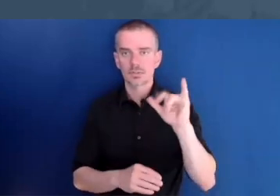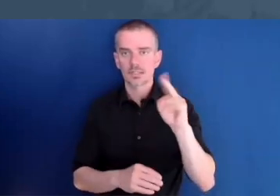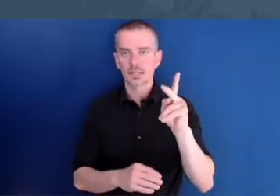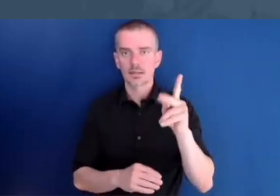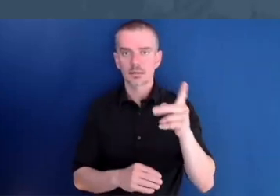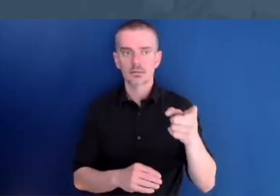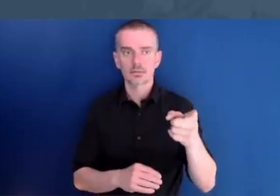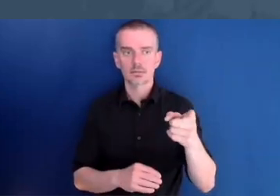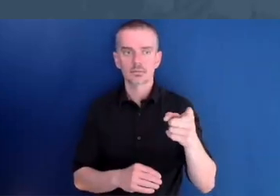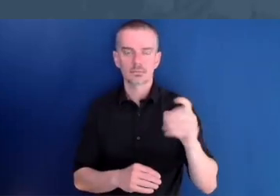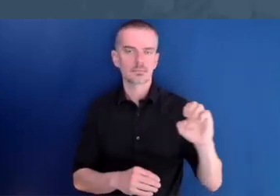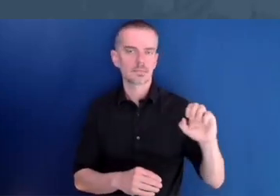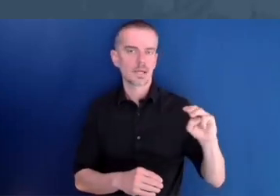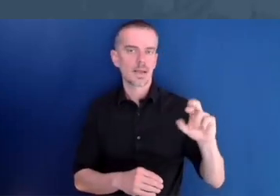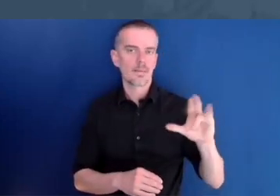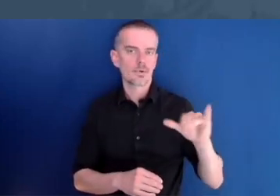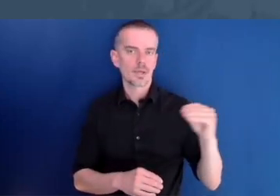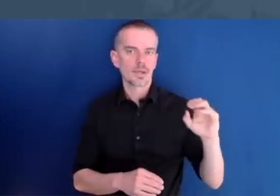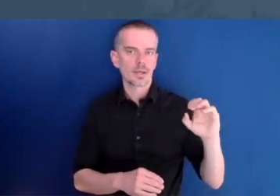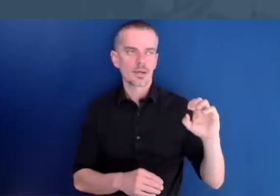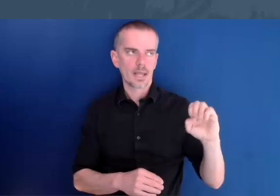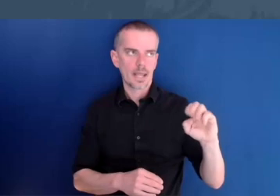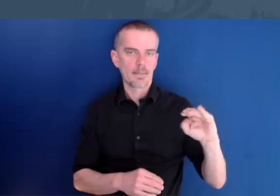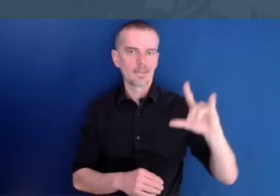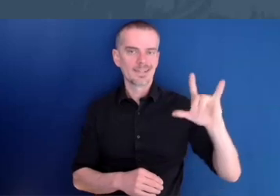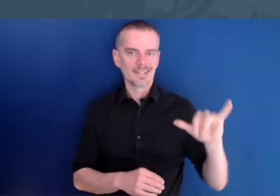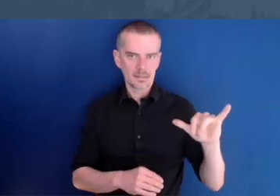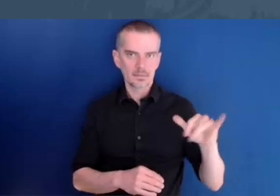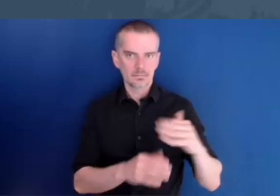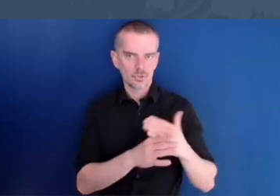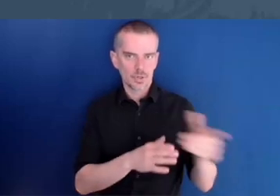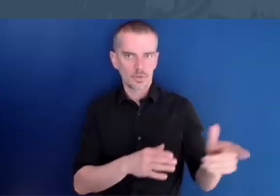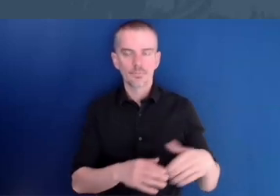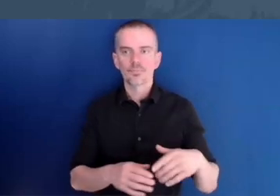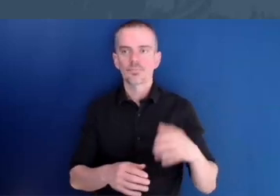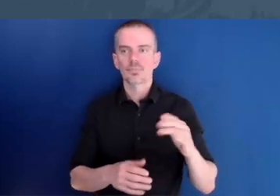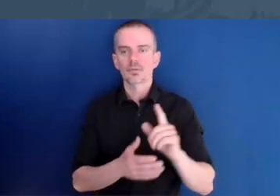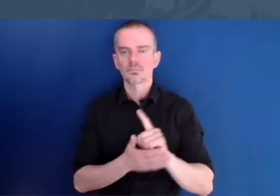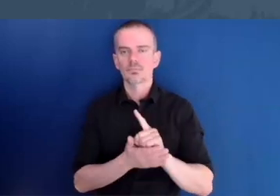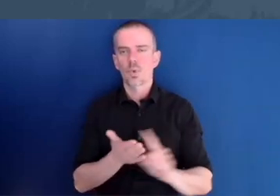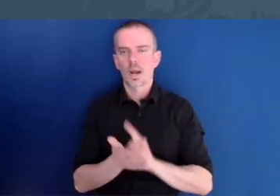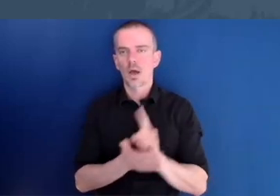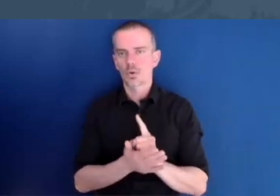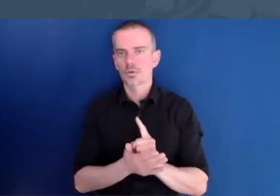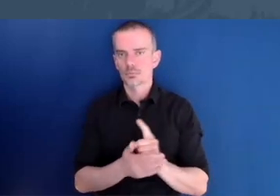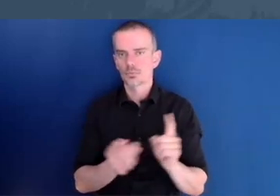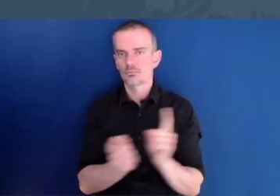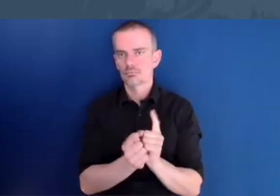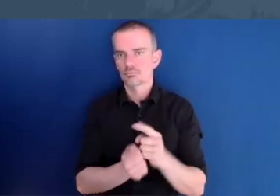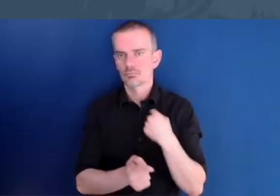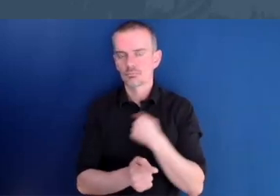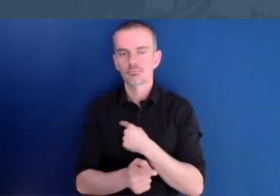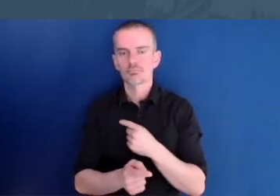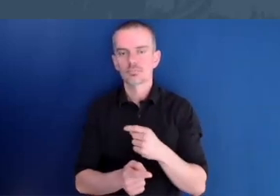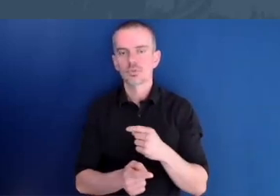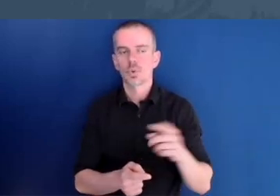by Emery and Emily. Those sessions will be 1 hour, space is limited, and they'll reach out to